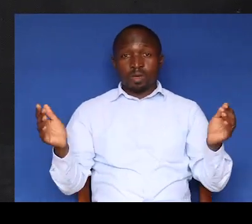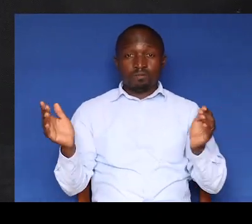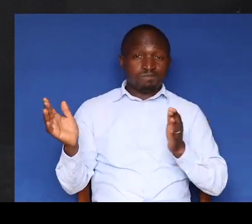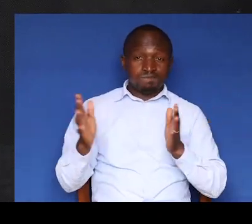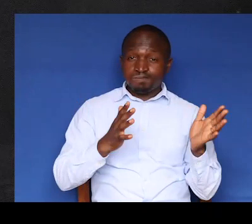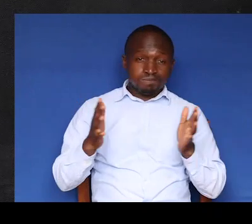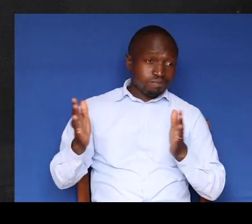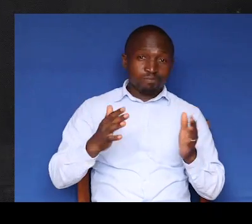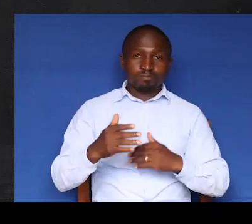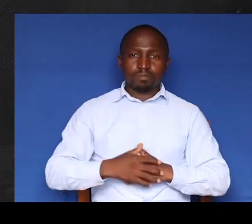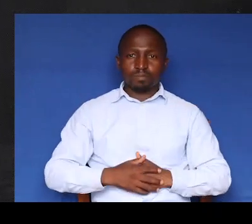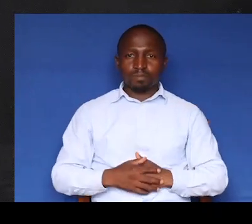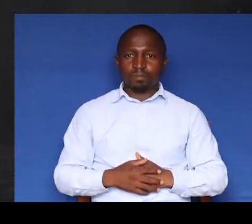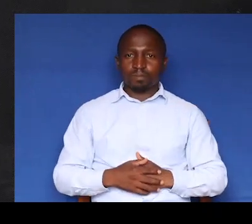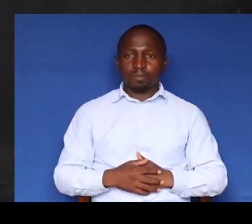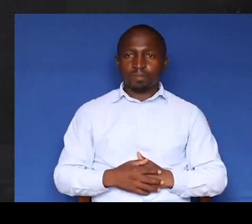But remember,